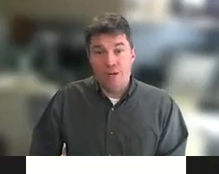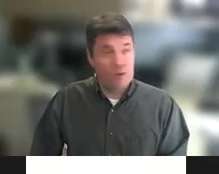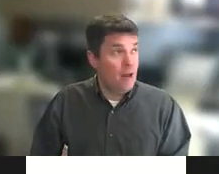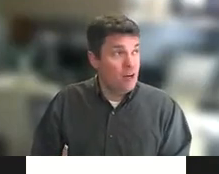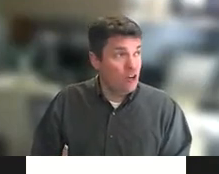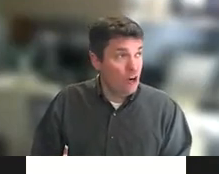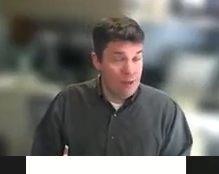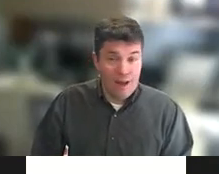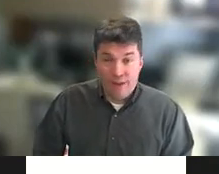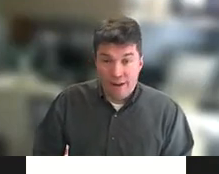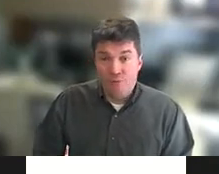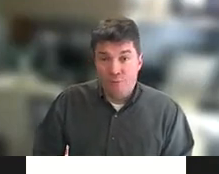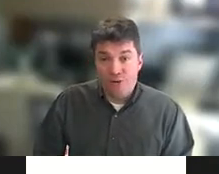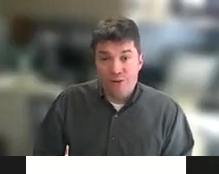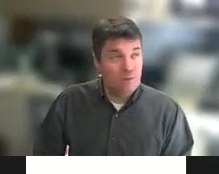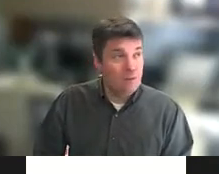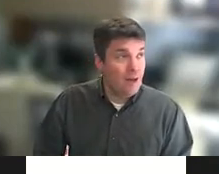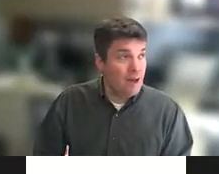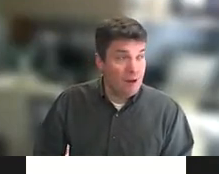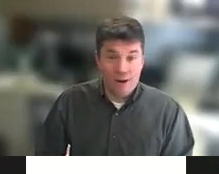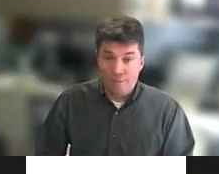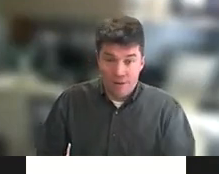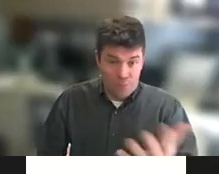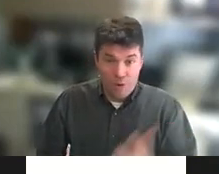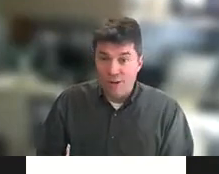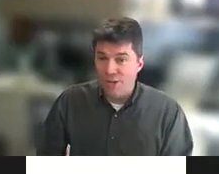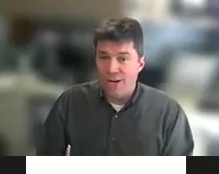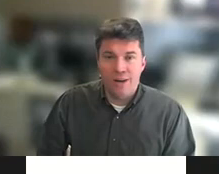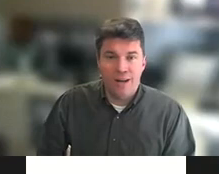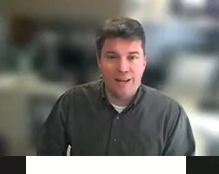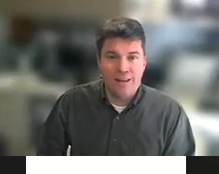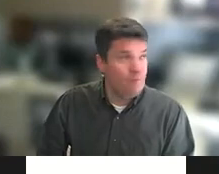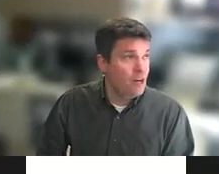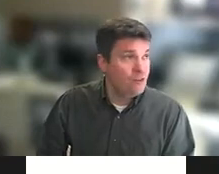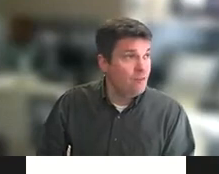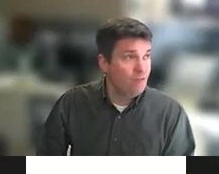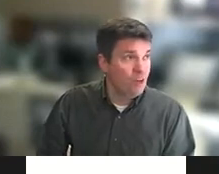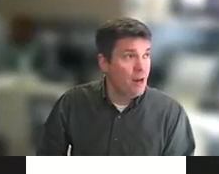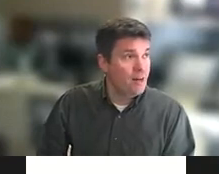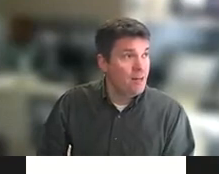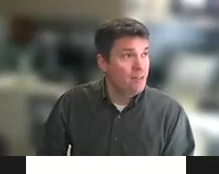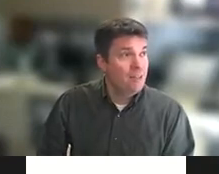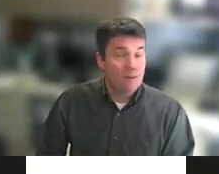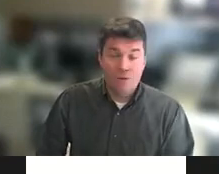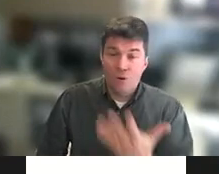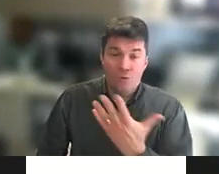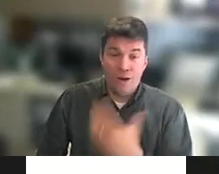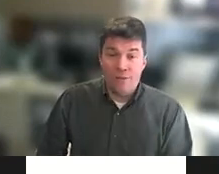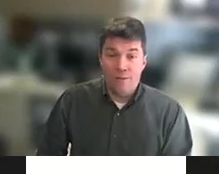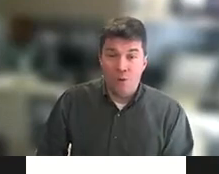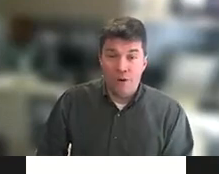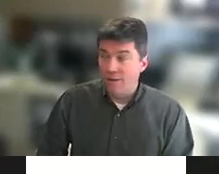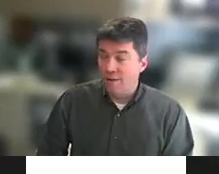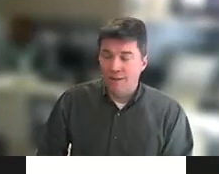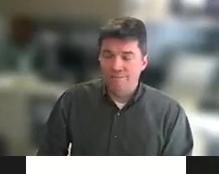places now, especially HR, they have that information. Admin, I believe the Board of Education has that information, very handy. Of course,